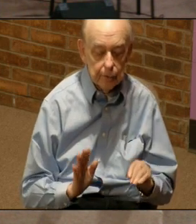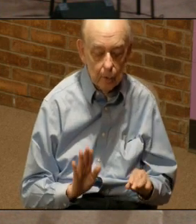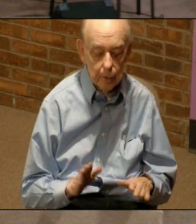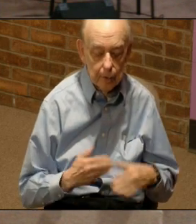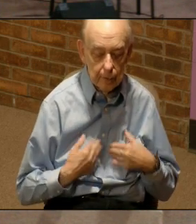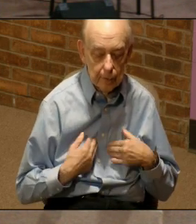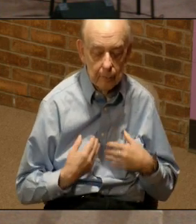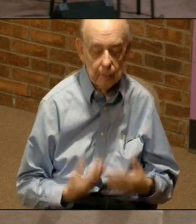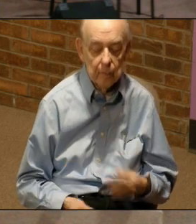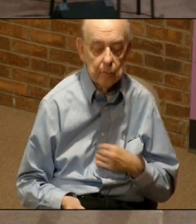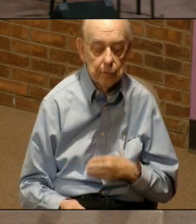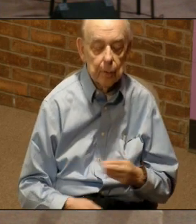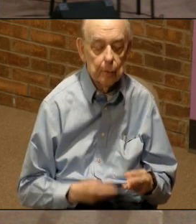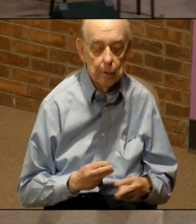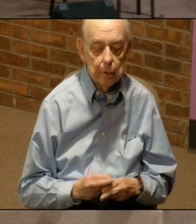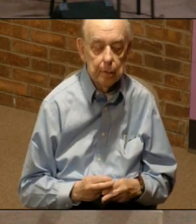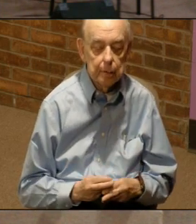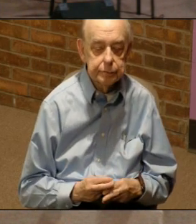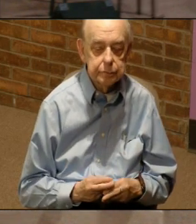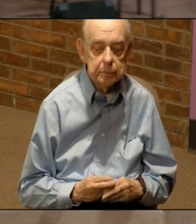out to the world,